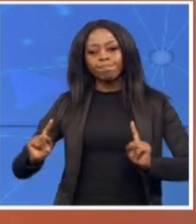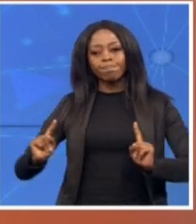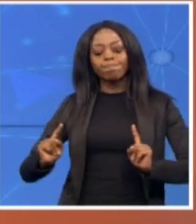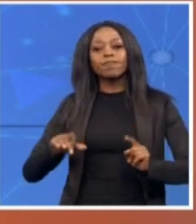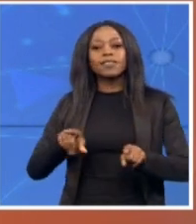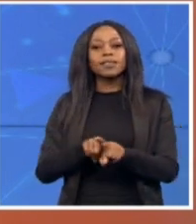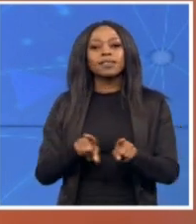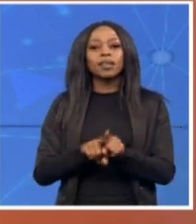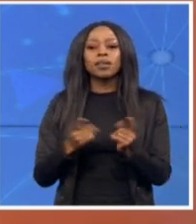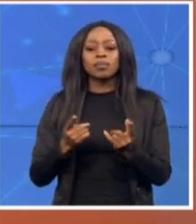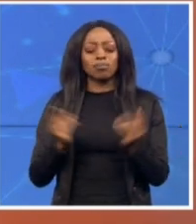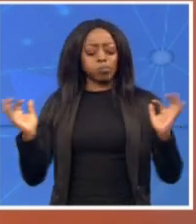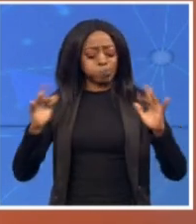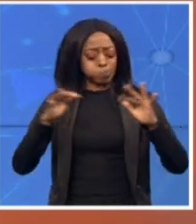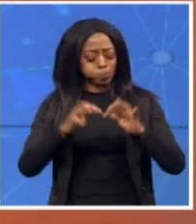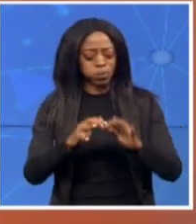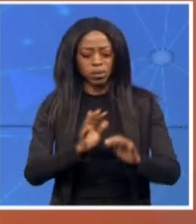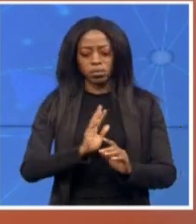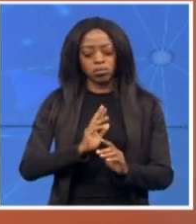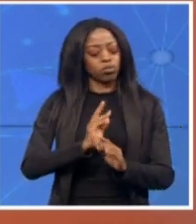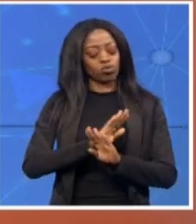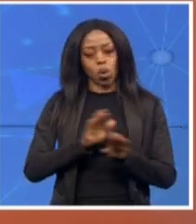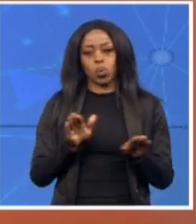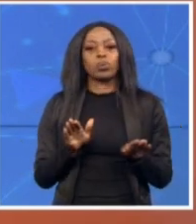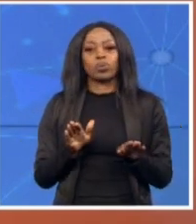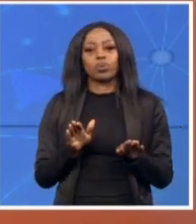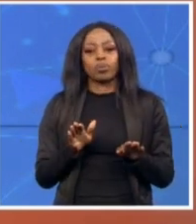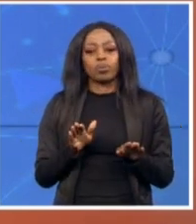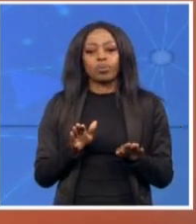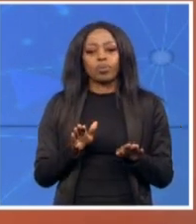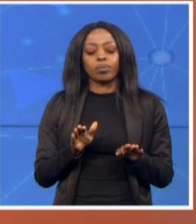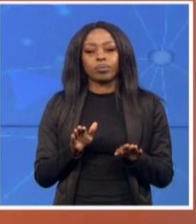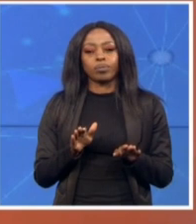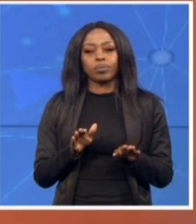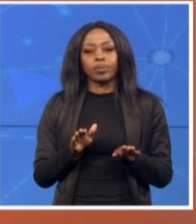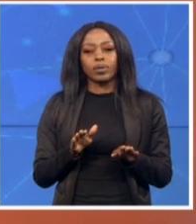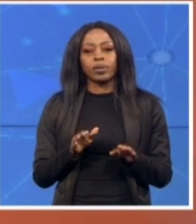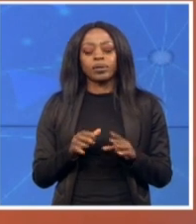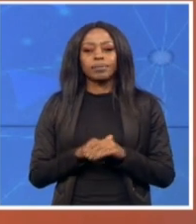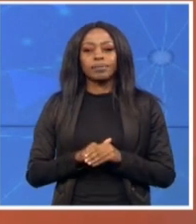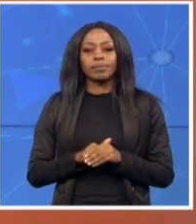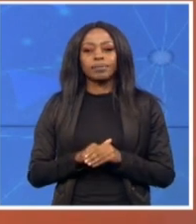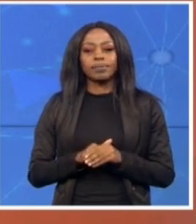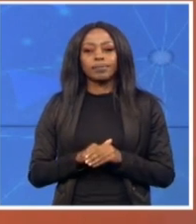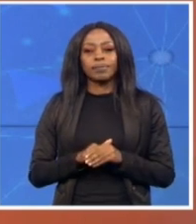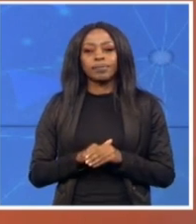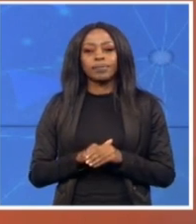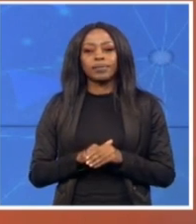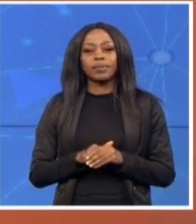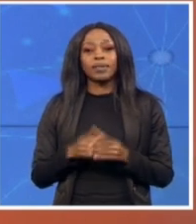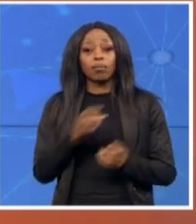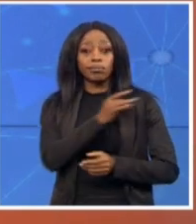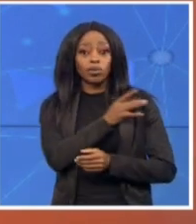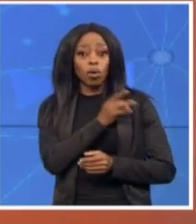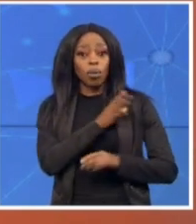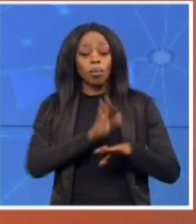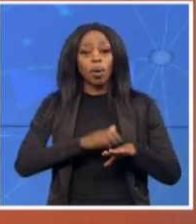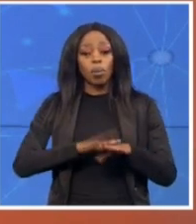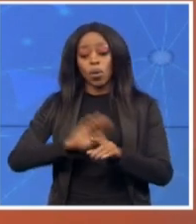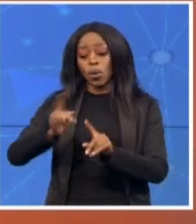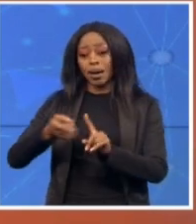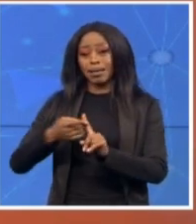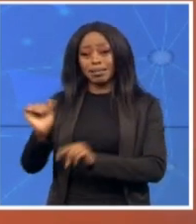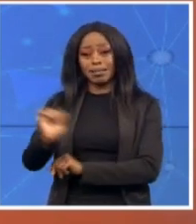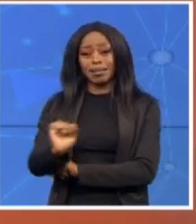poorly ventilated areas. But also in regard to the trauma, especially with the car accidents, motor vehicle accident, people to drive